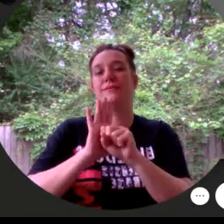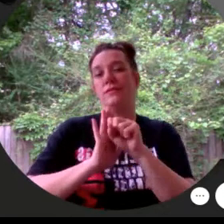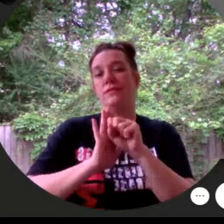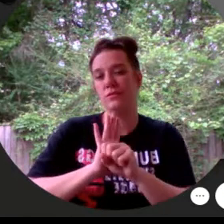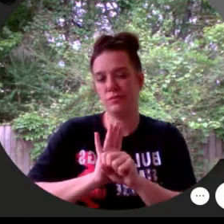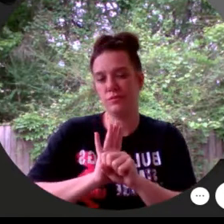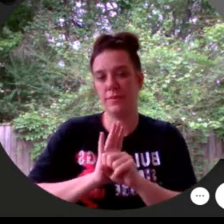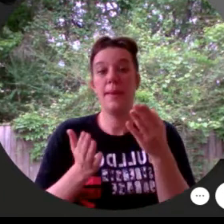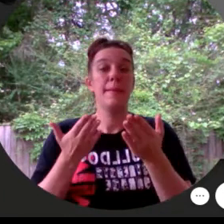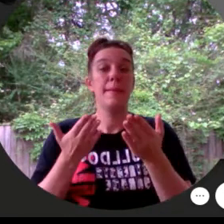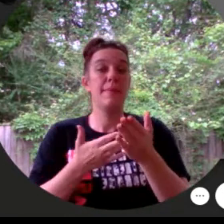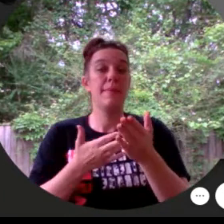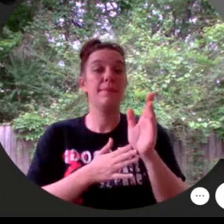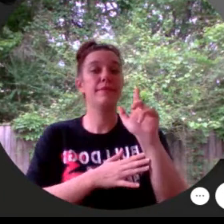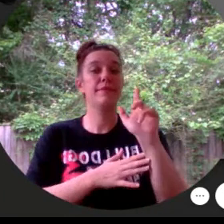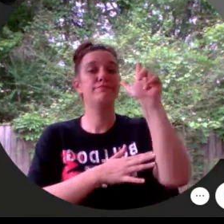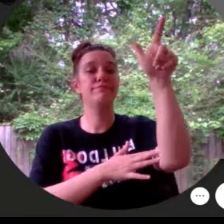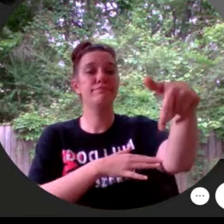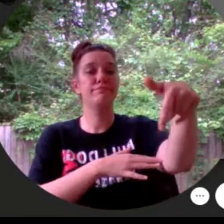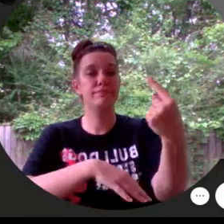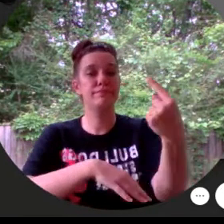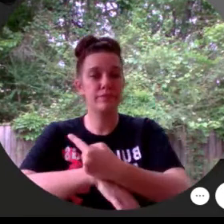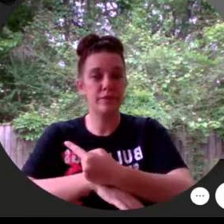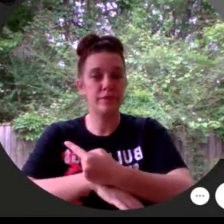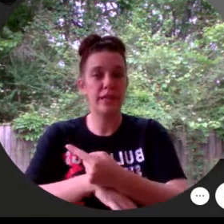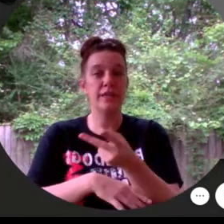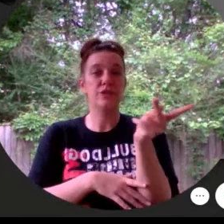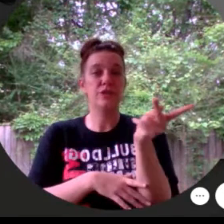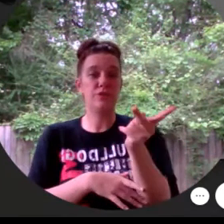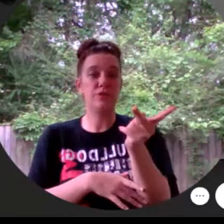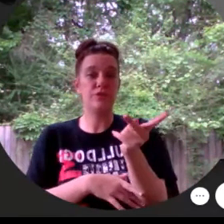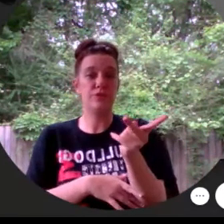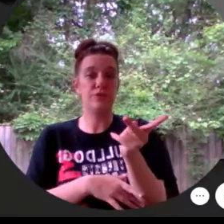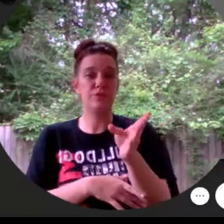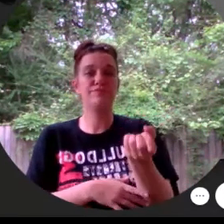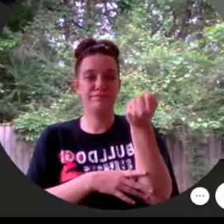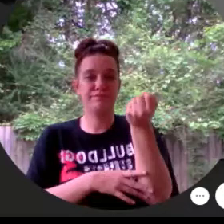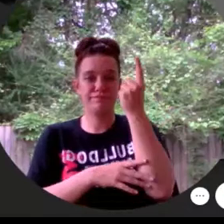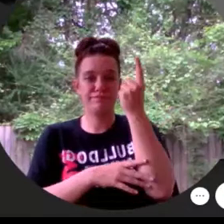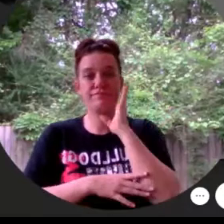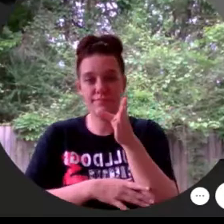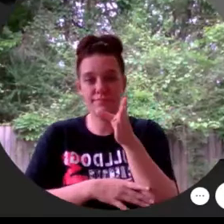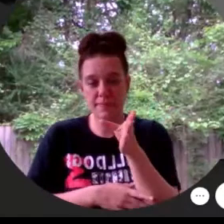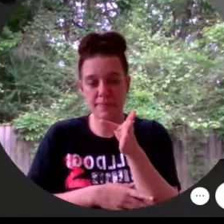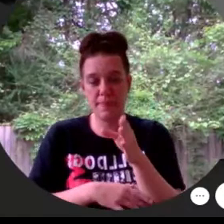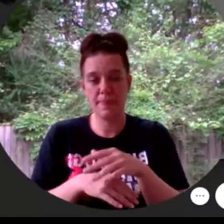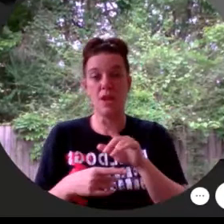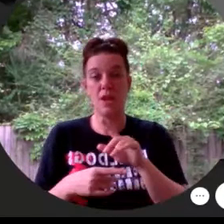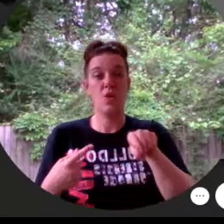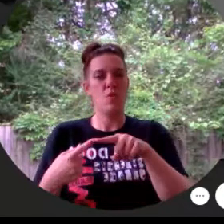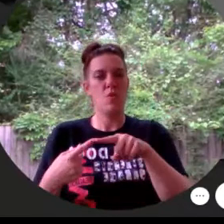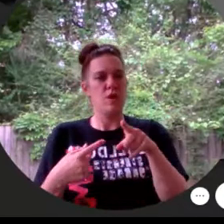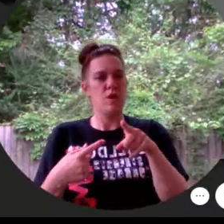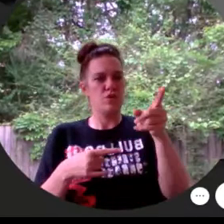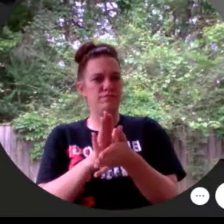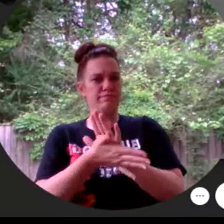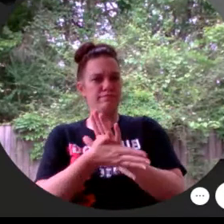Maybe one day you too will understand. When you're powerful,